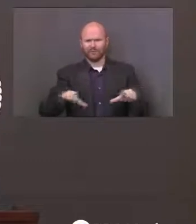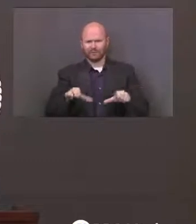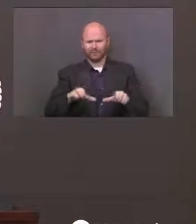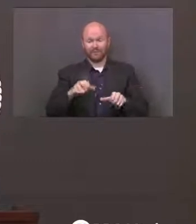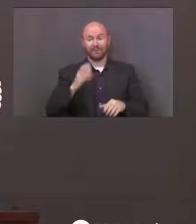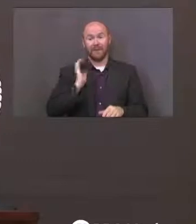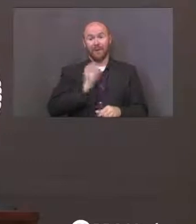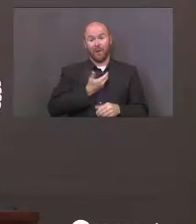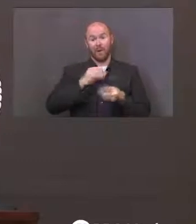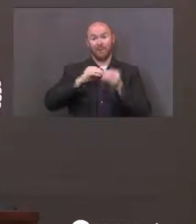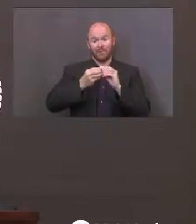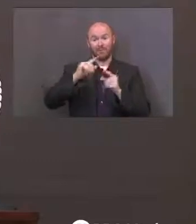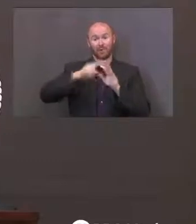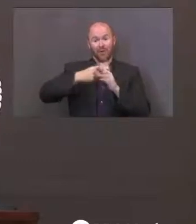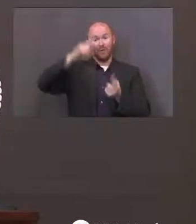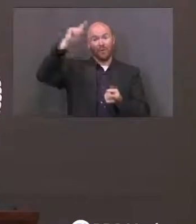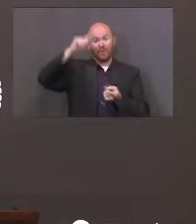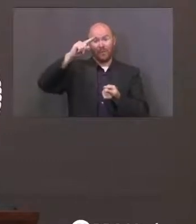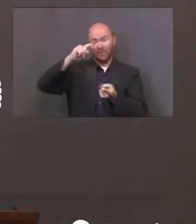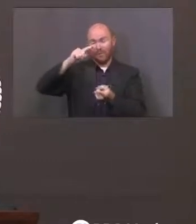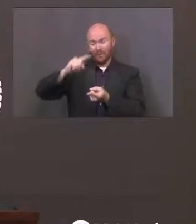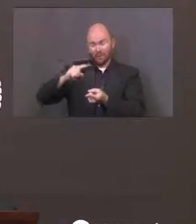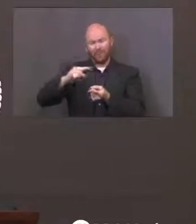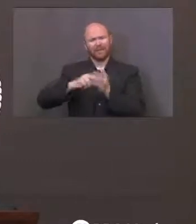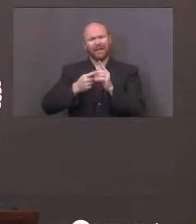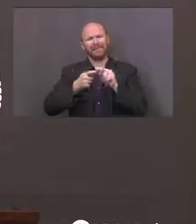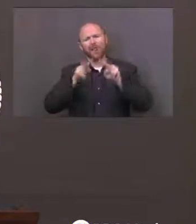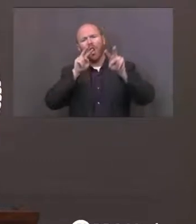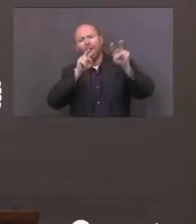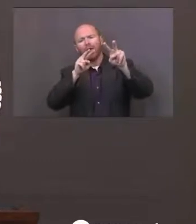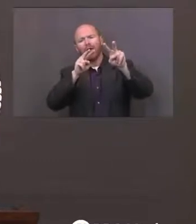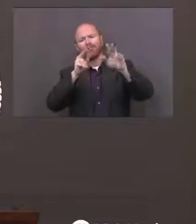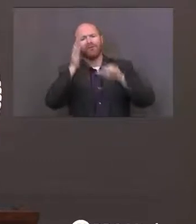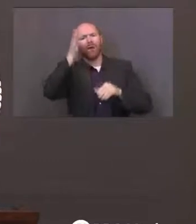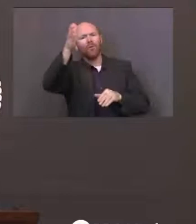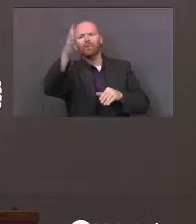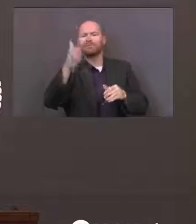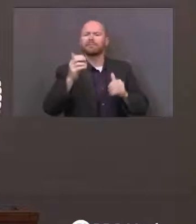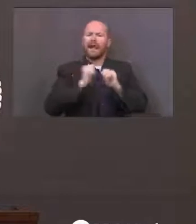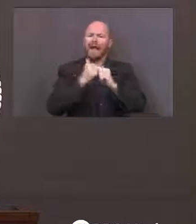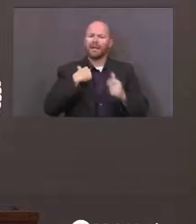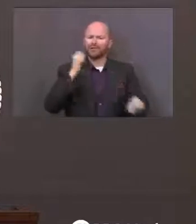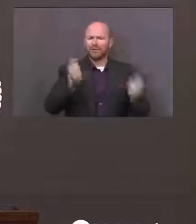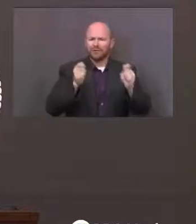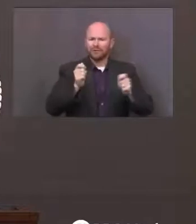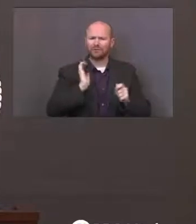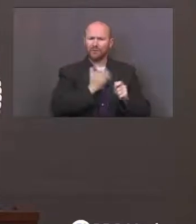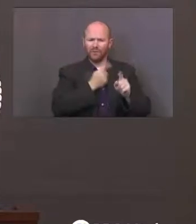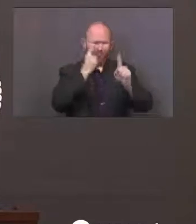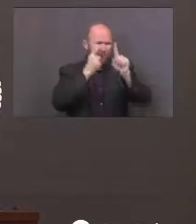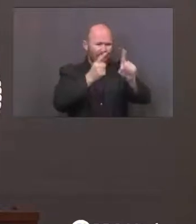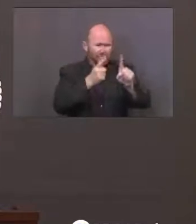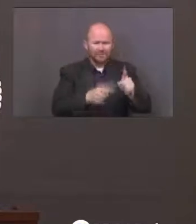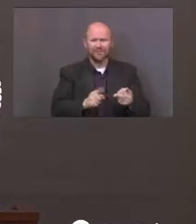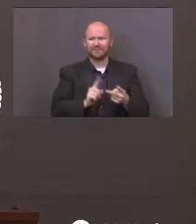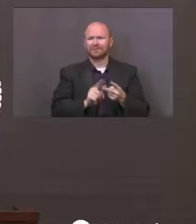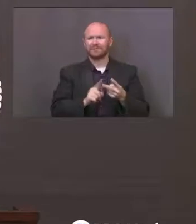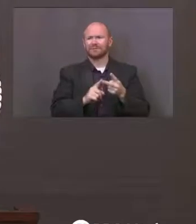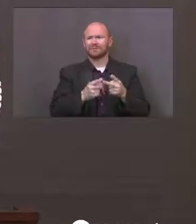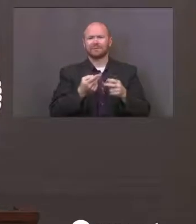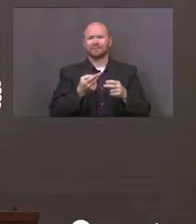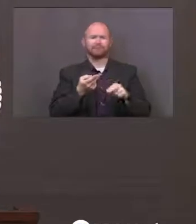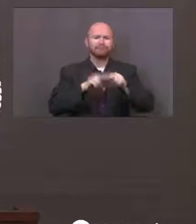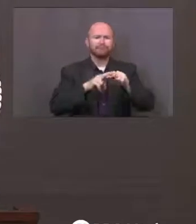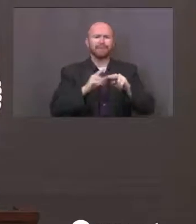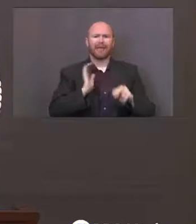this road on the coronavirus, and we want to look and see how we can refine our goals, modify them, modify